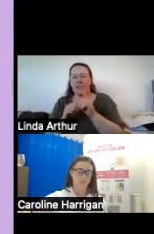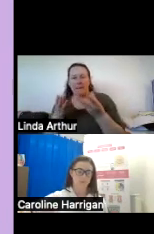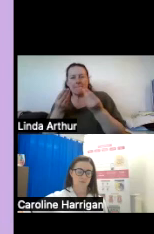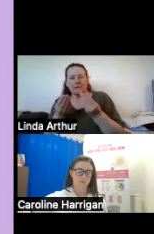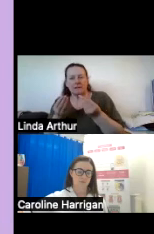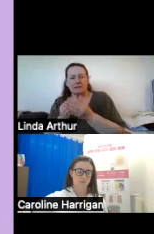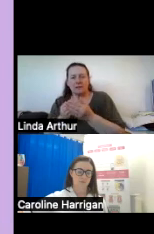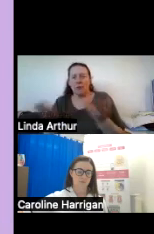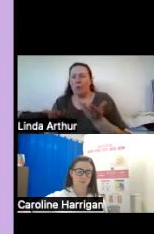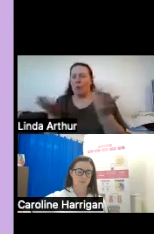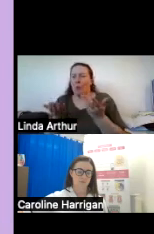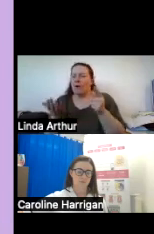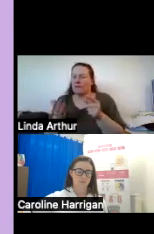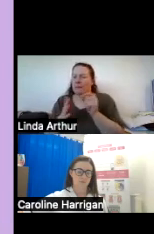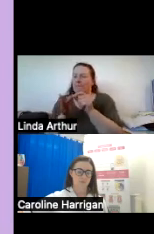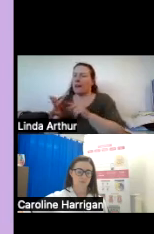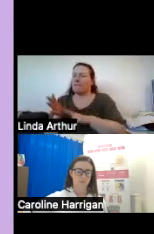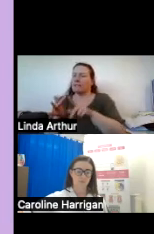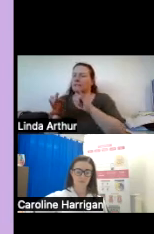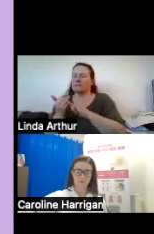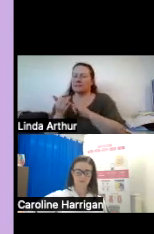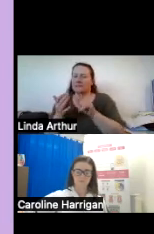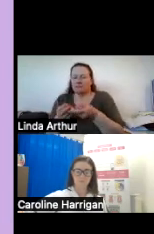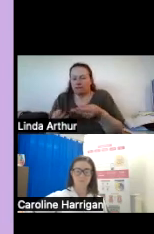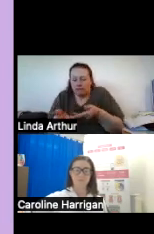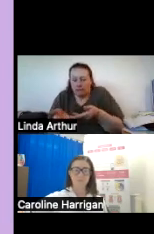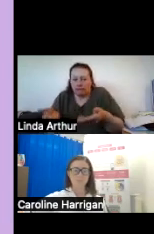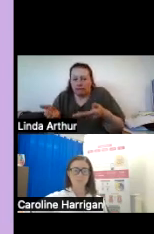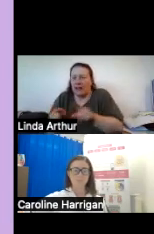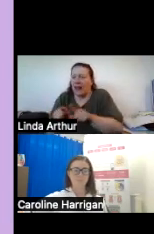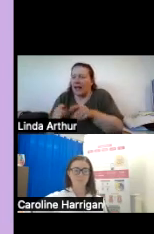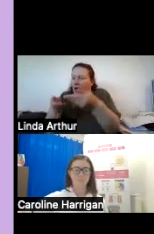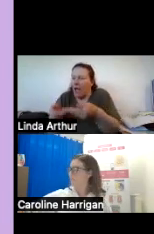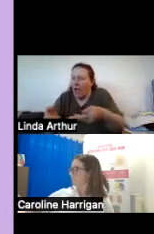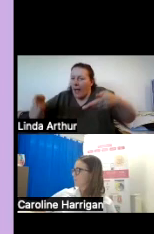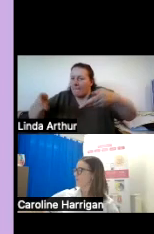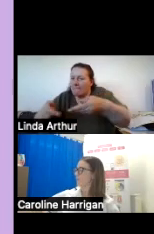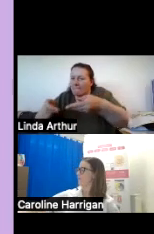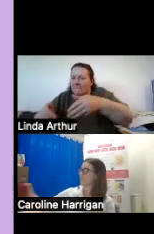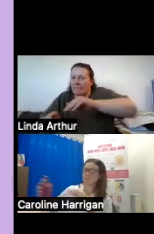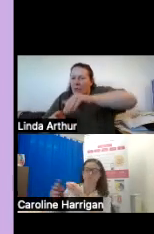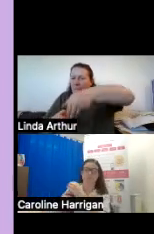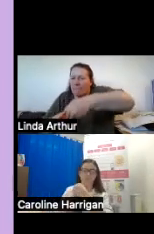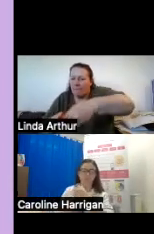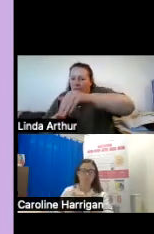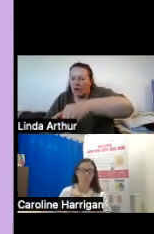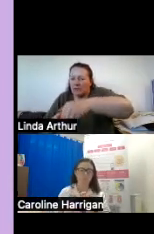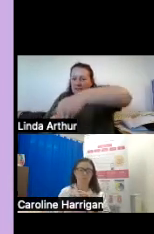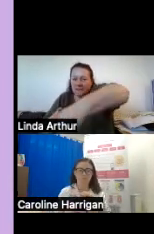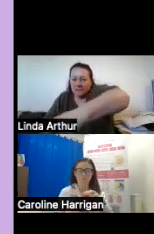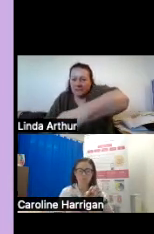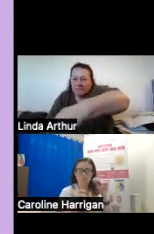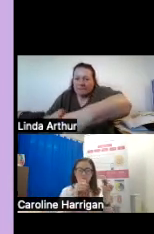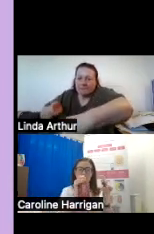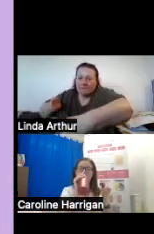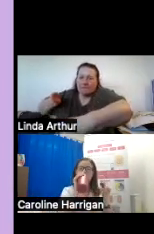are located in your pelvis and stretch like a hammock from the pubic bone at the front to